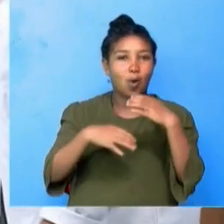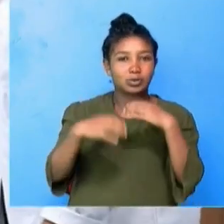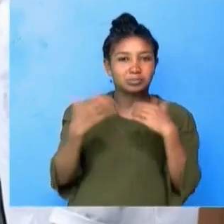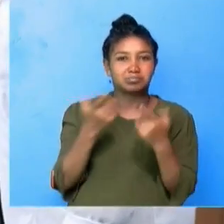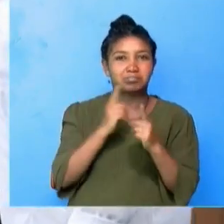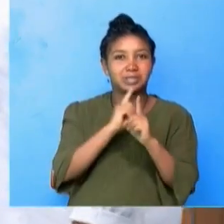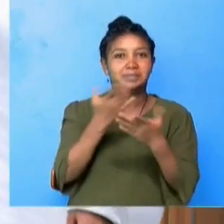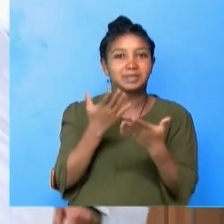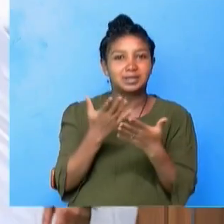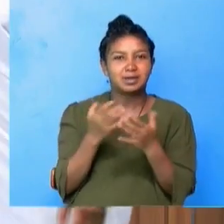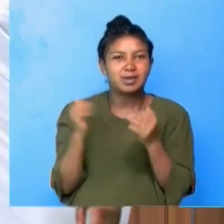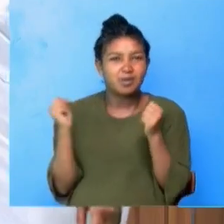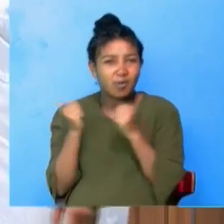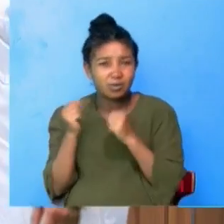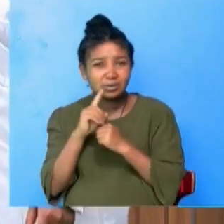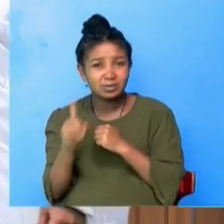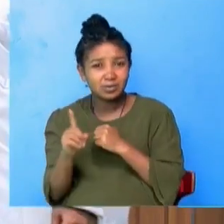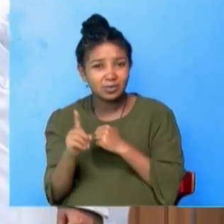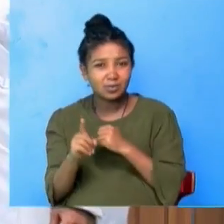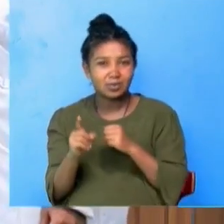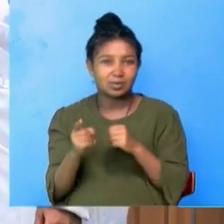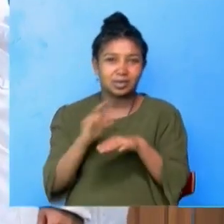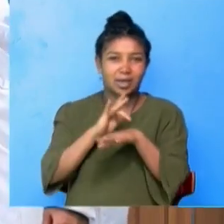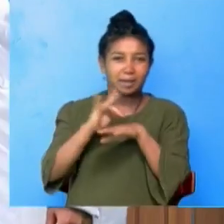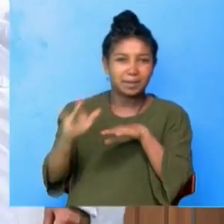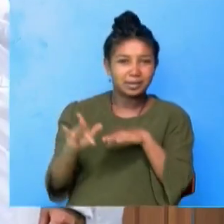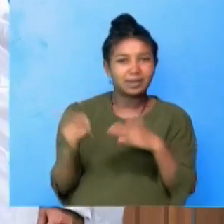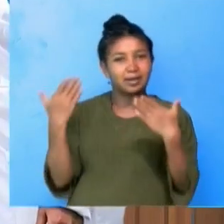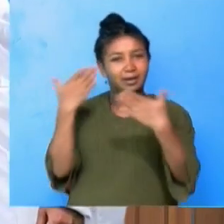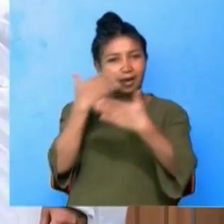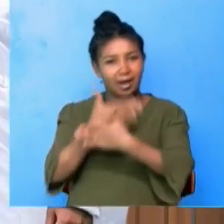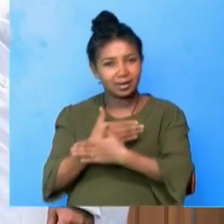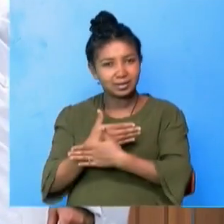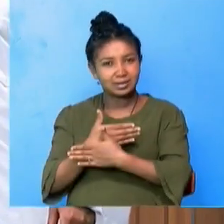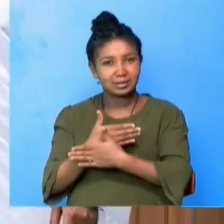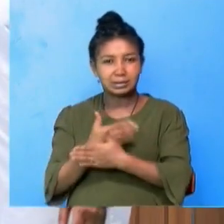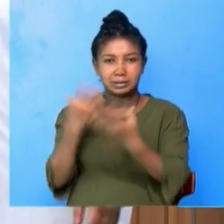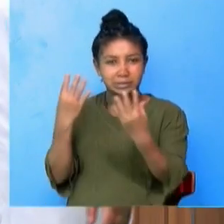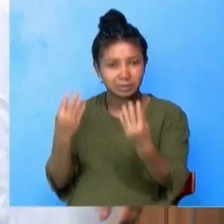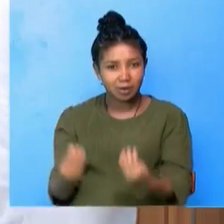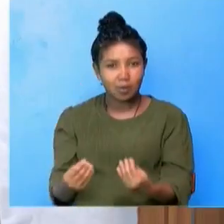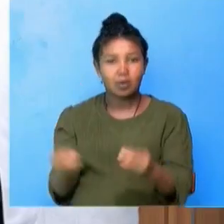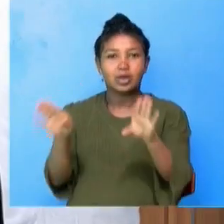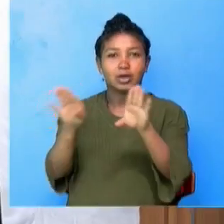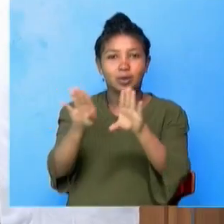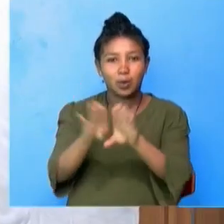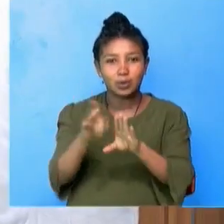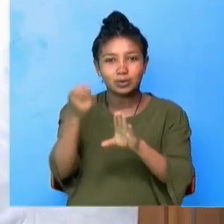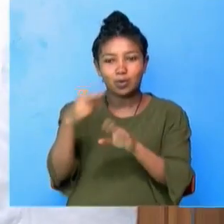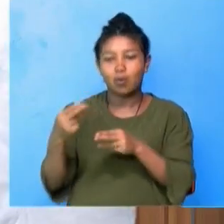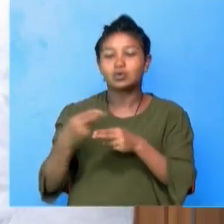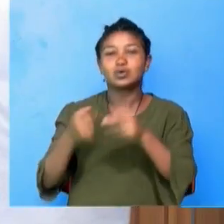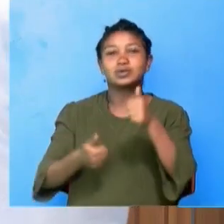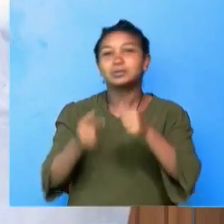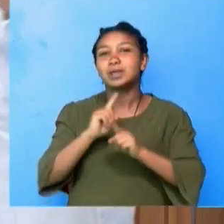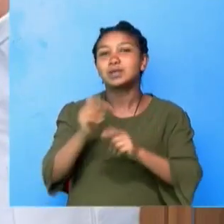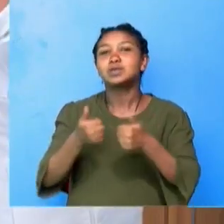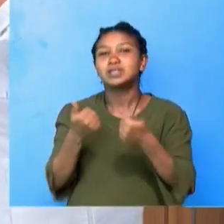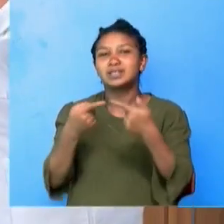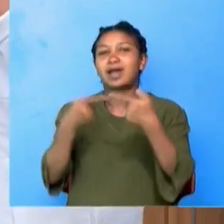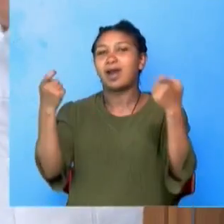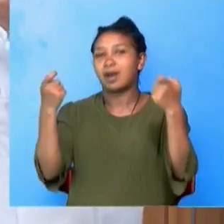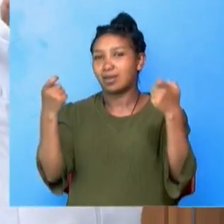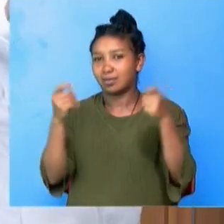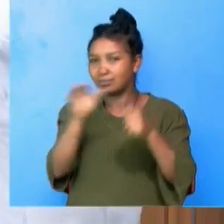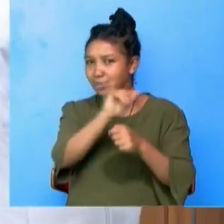can say cold, empathy, night, slow, close, or short. So let